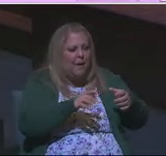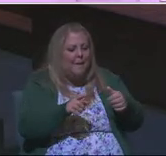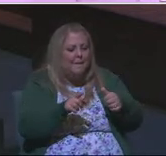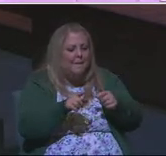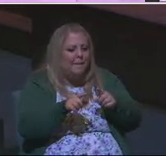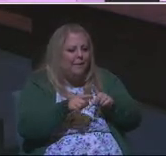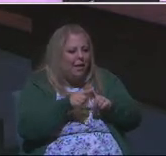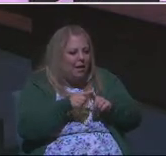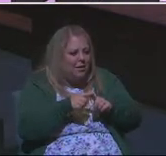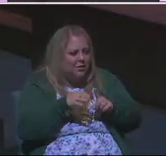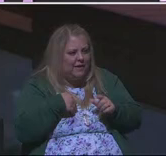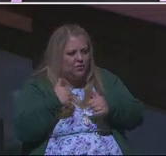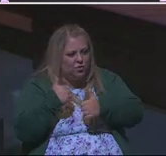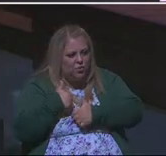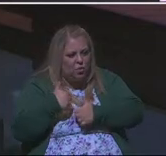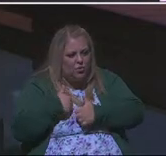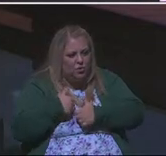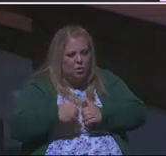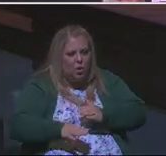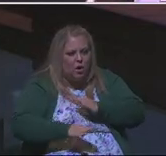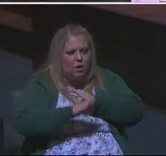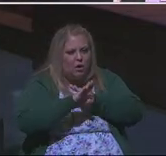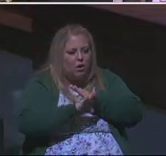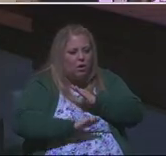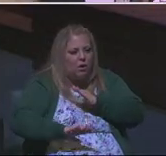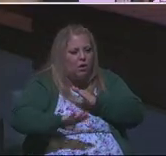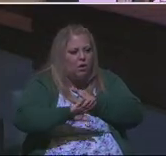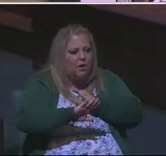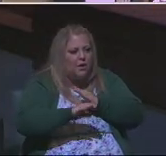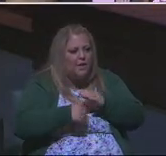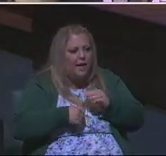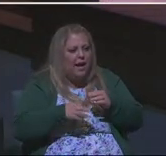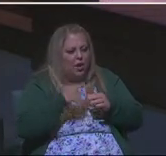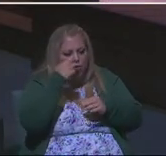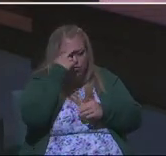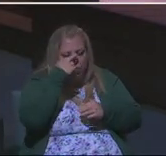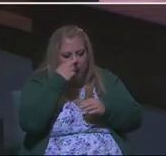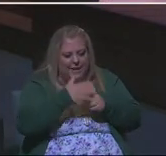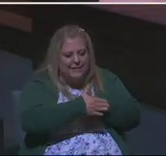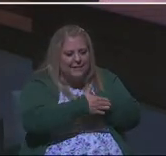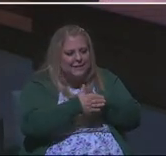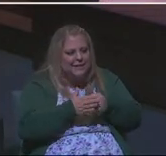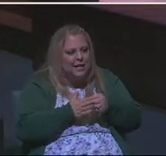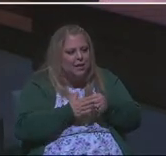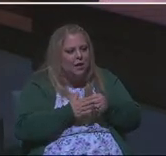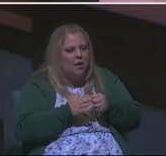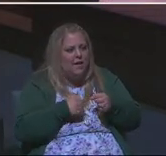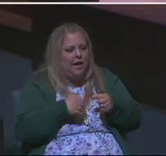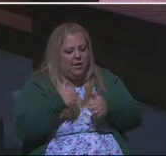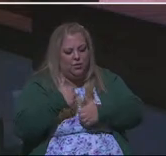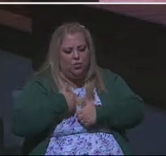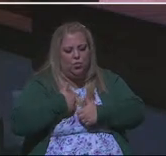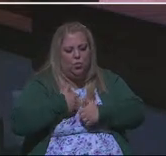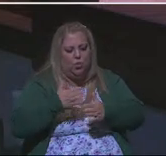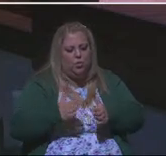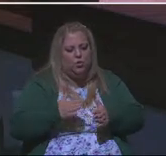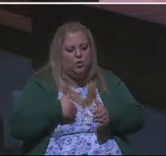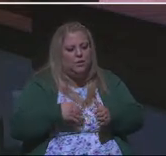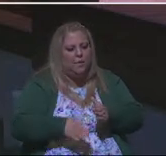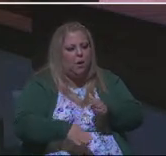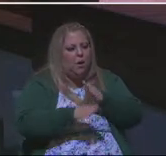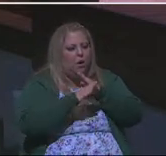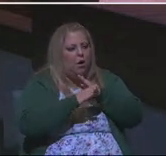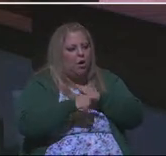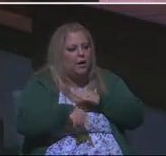guarding, right? As far as they know, because it had the Roman seal on it. It had soldiers guarding it so that they couldn't steal the body. I